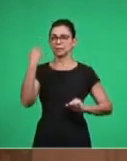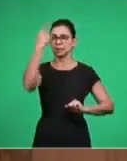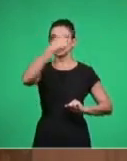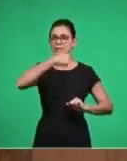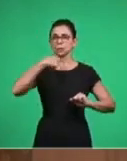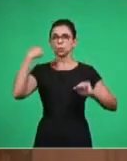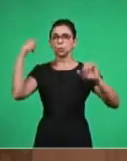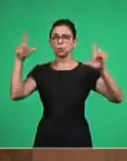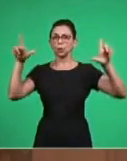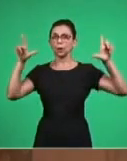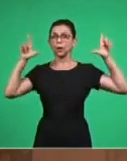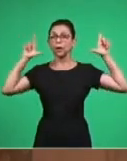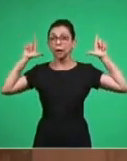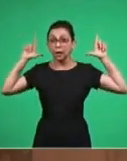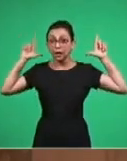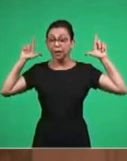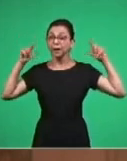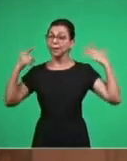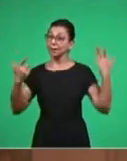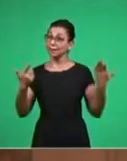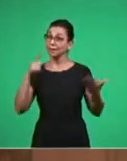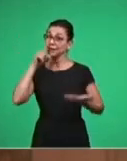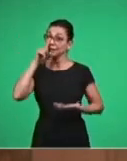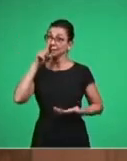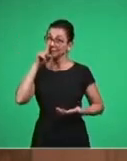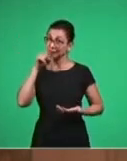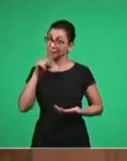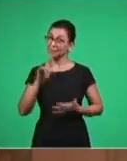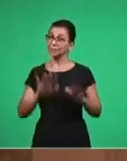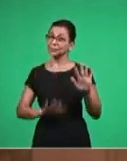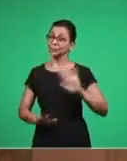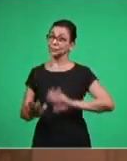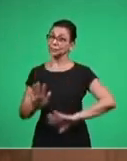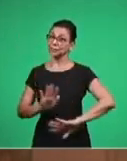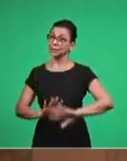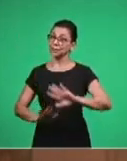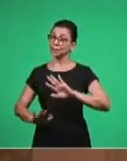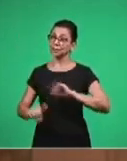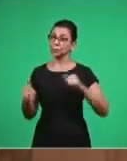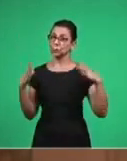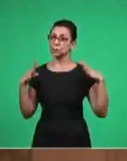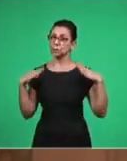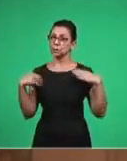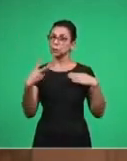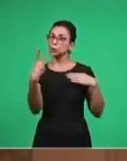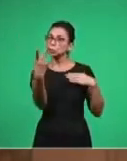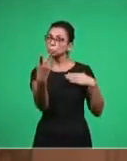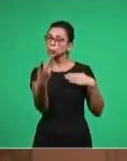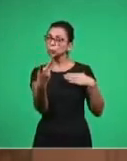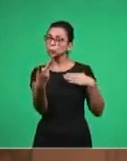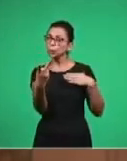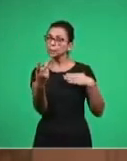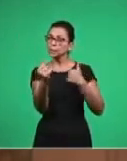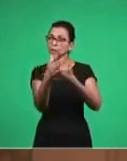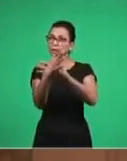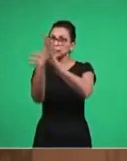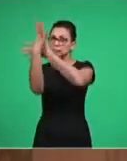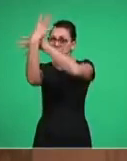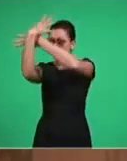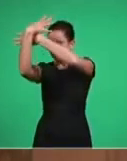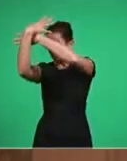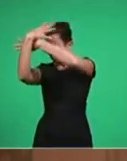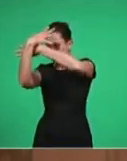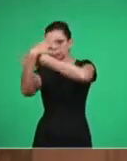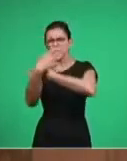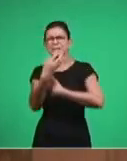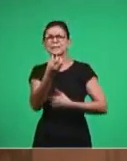We shouldn't even be trying to show off ourselves, our faces. There's no place for that in the ministry of